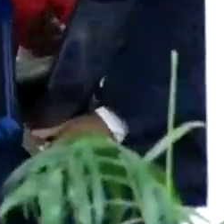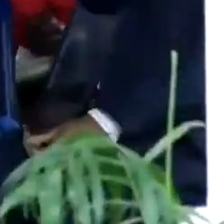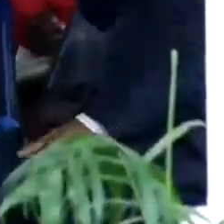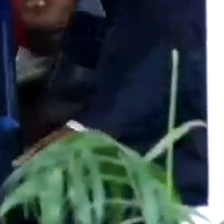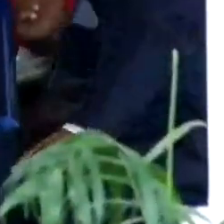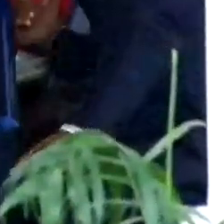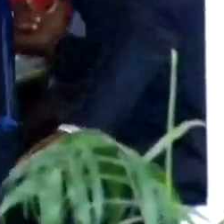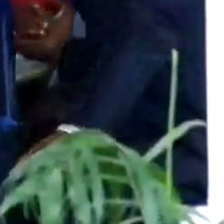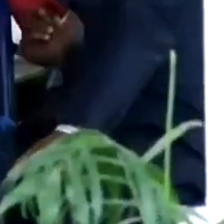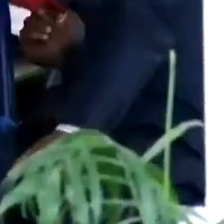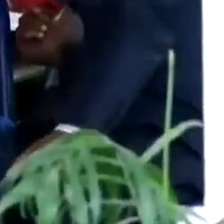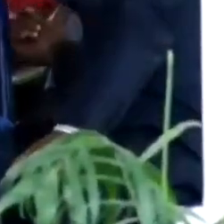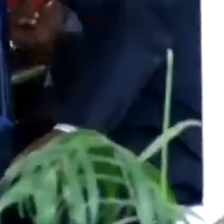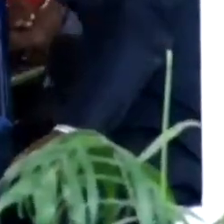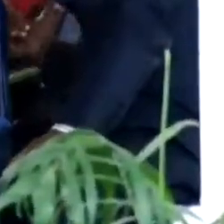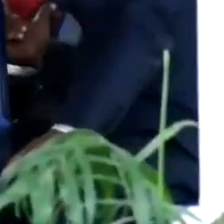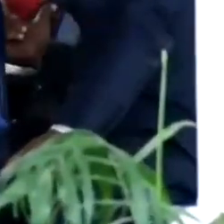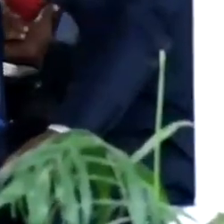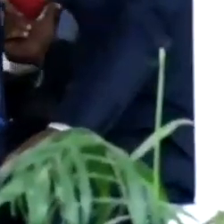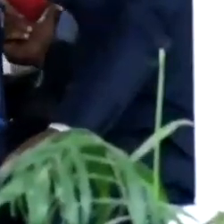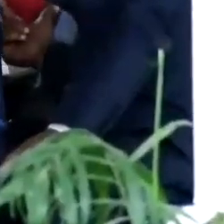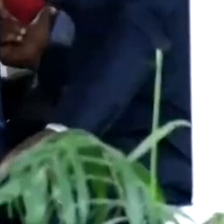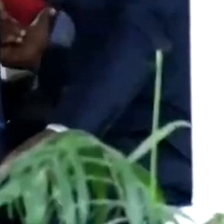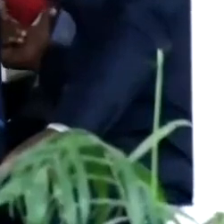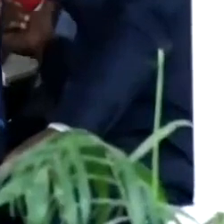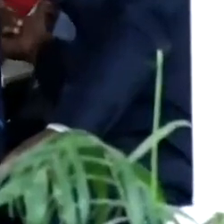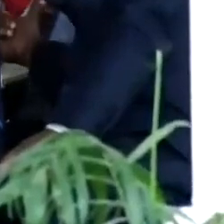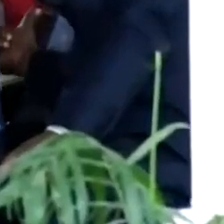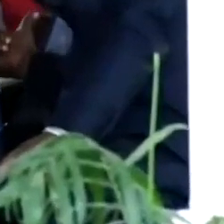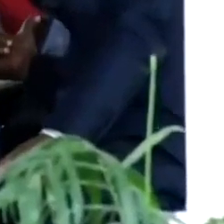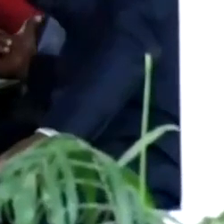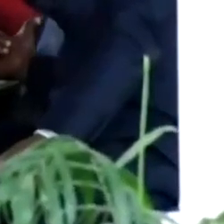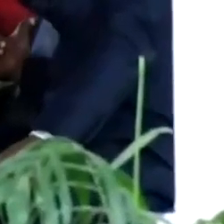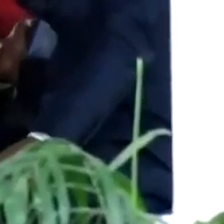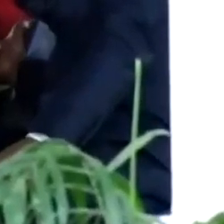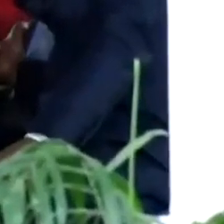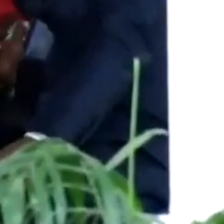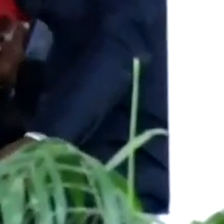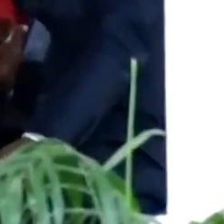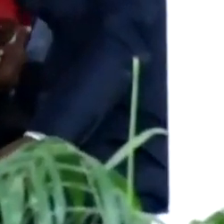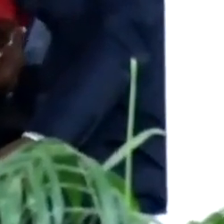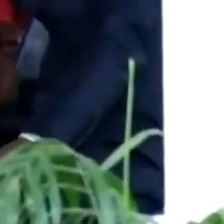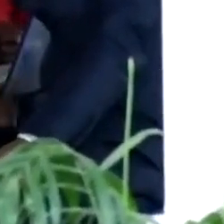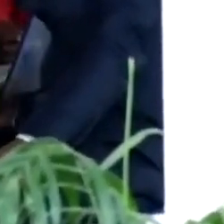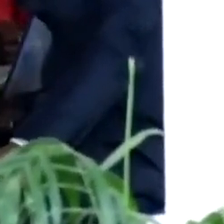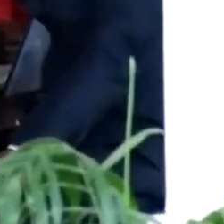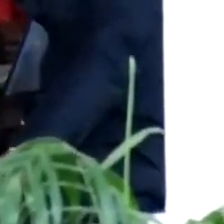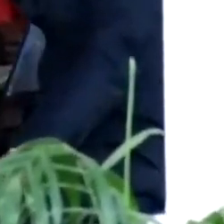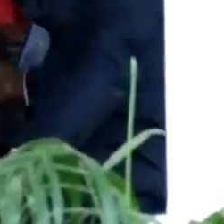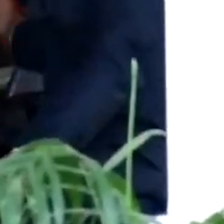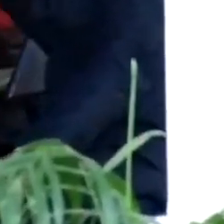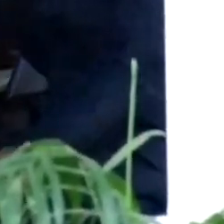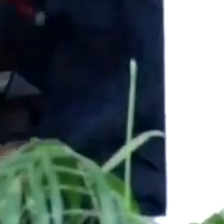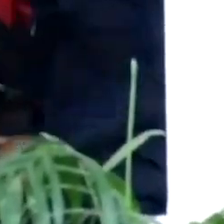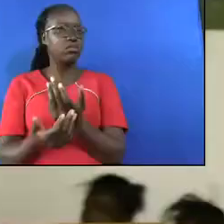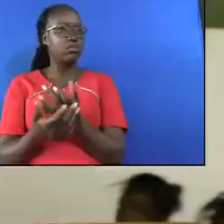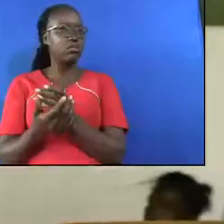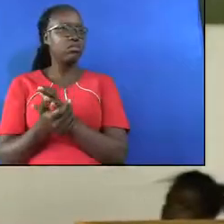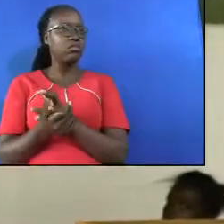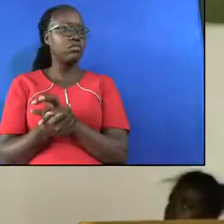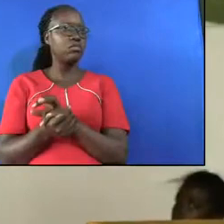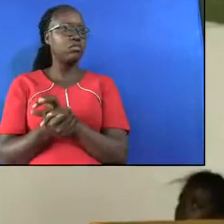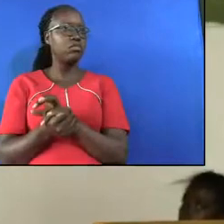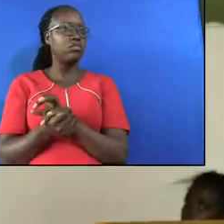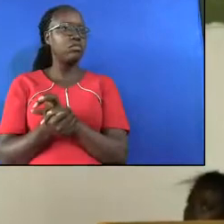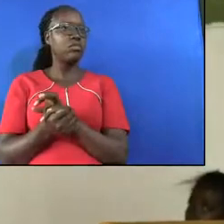Her mic, please. A guardian angel protects us from being harmed. Yes, a guardian angel protects us